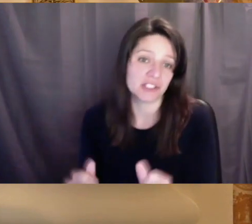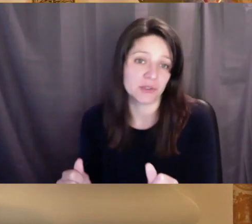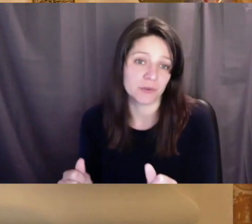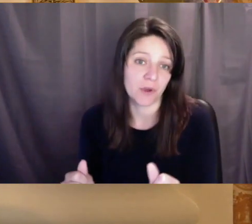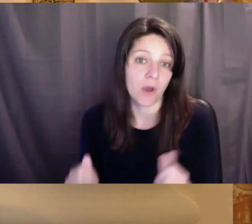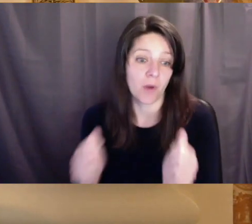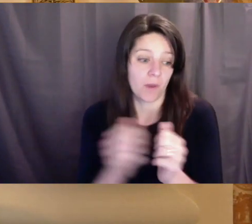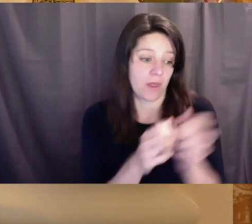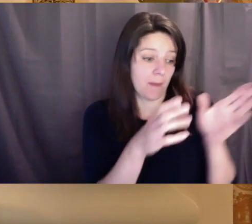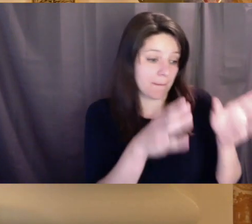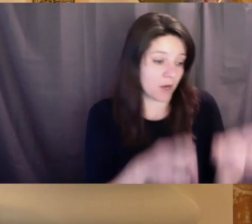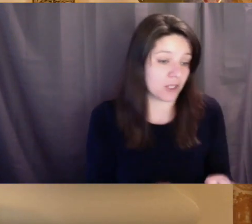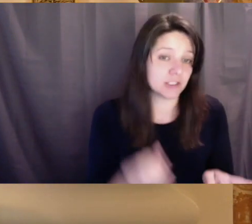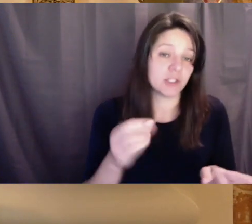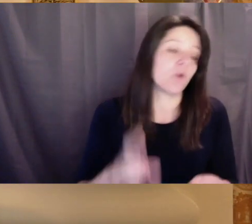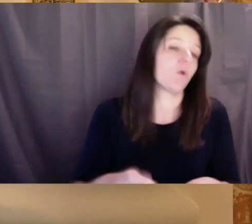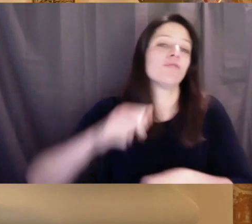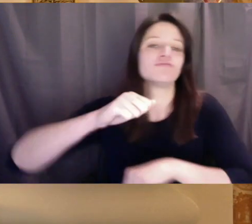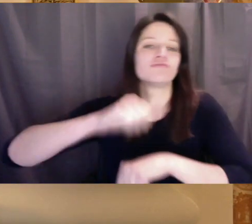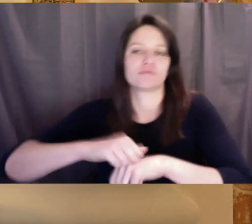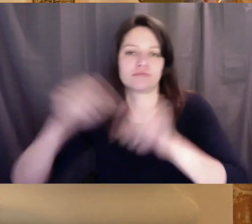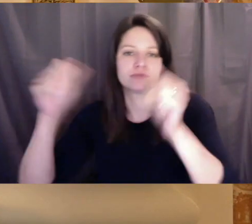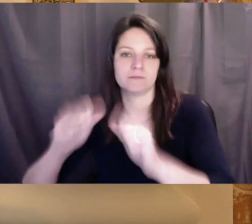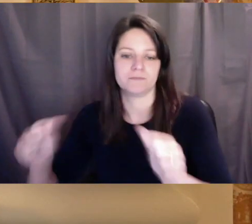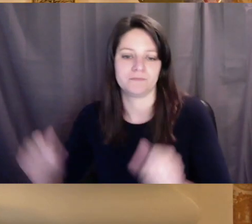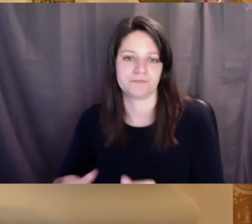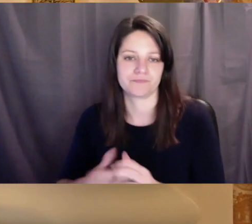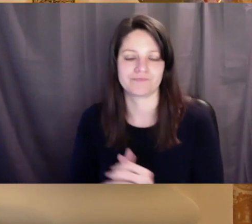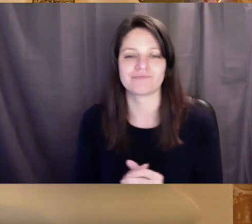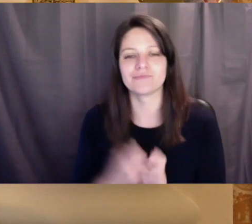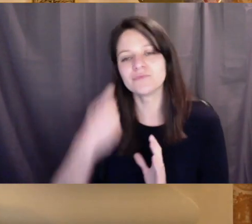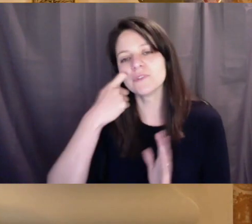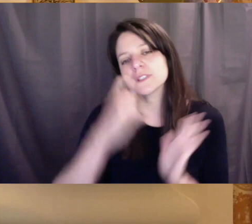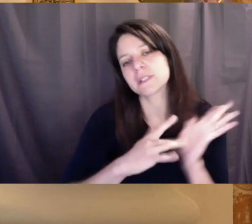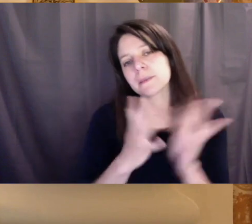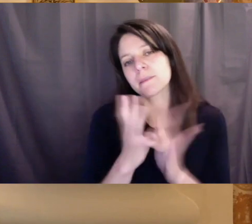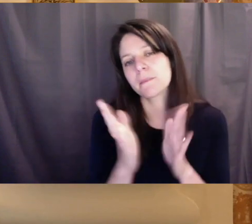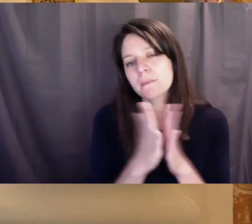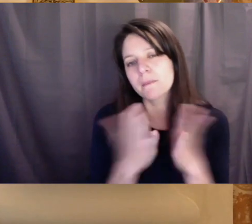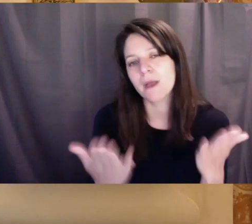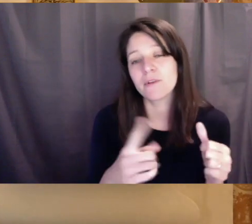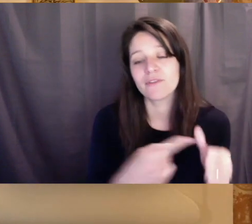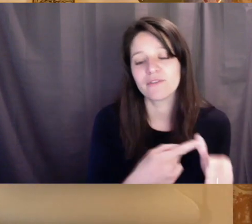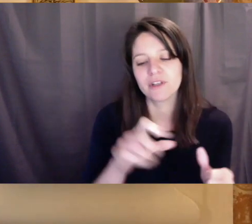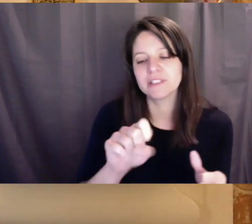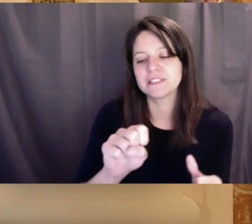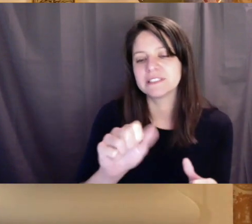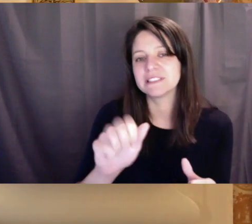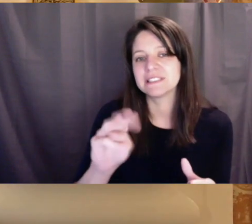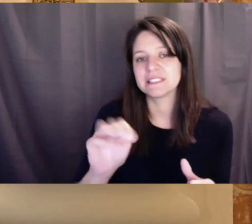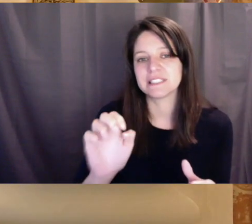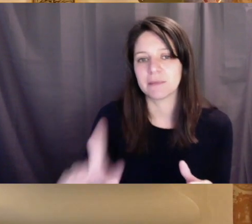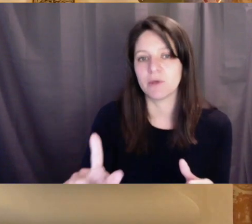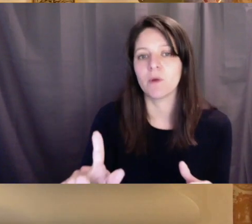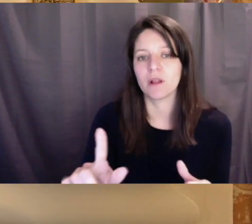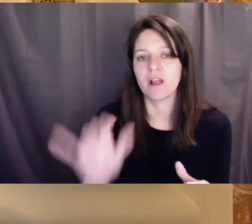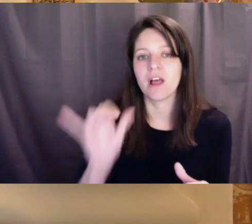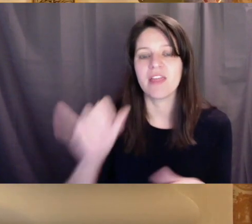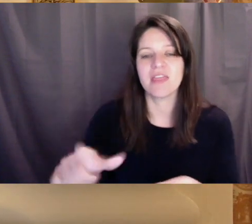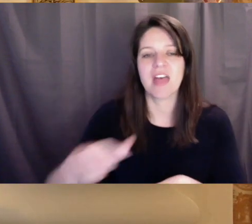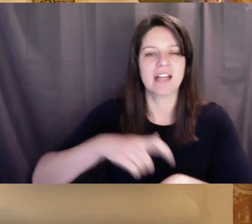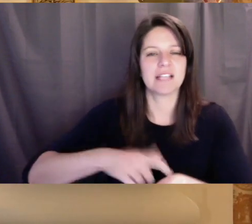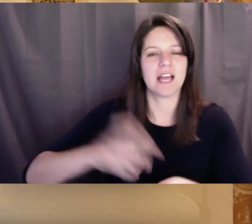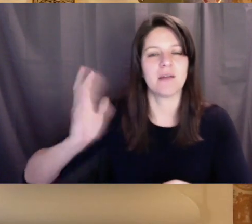in monuments of flesh and stone. Our text comes from the book of 1 Samuel, and it was written